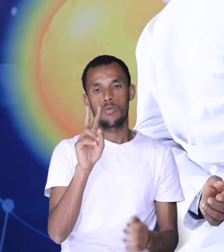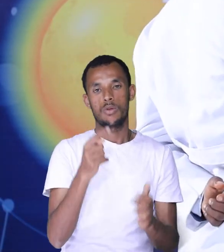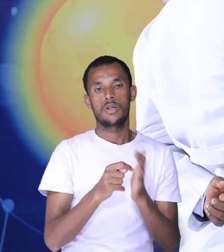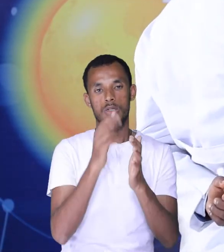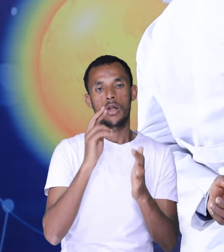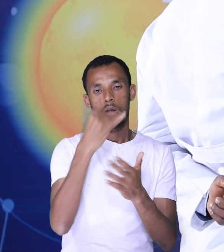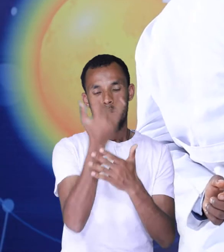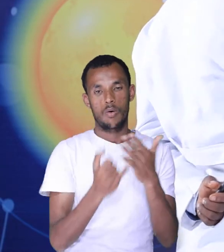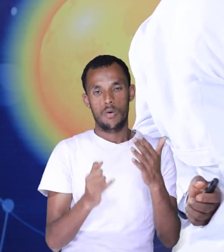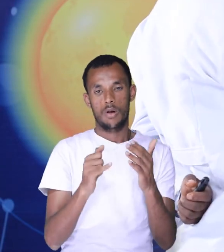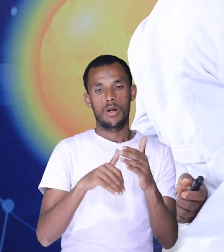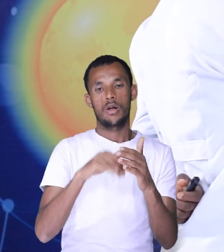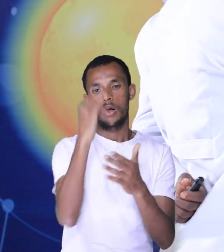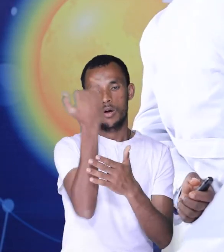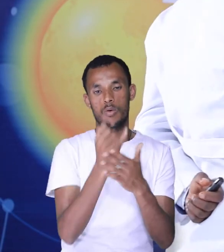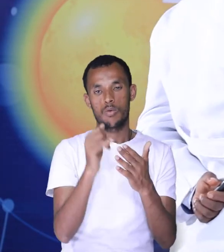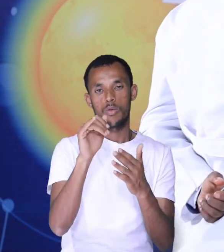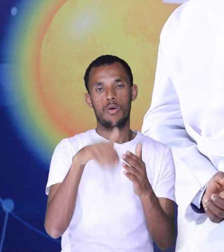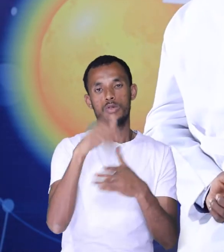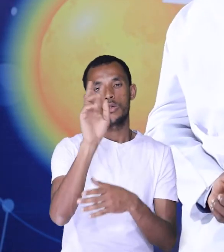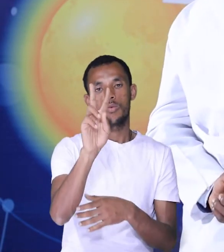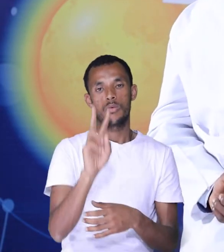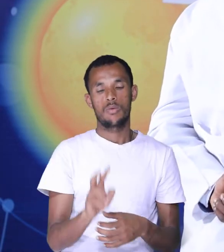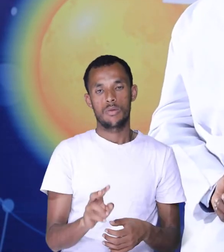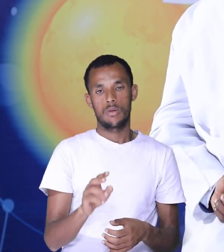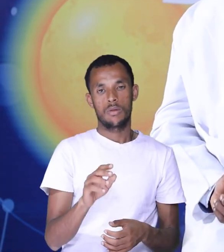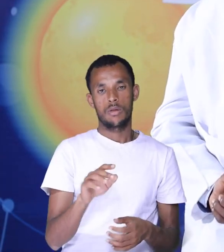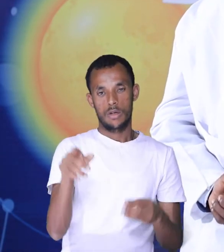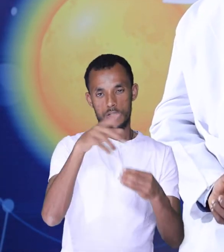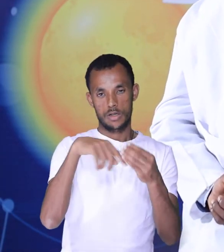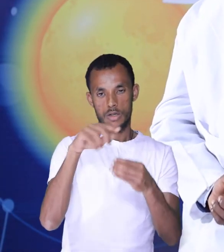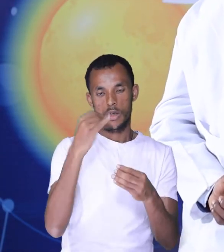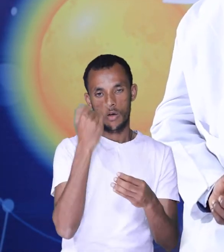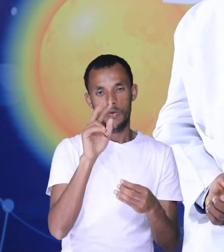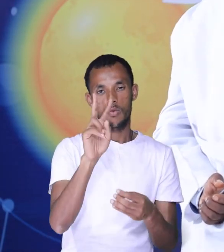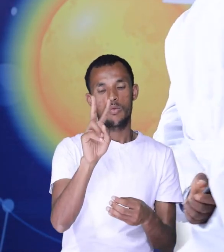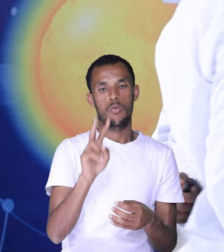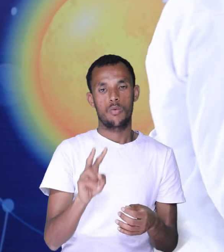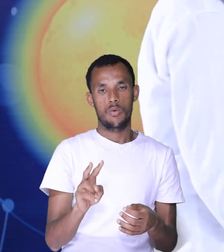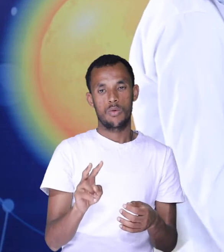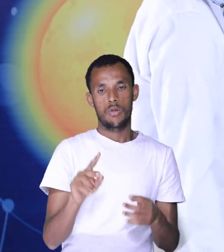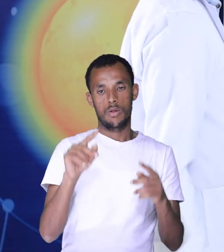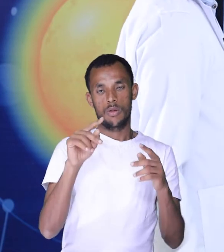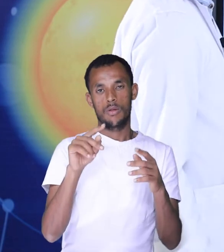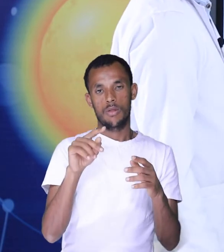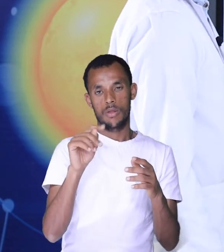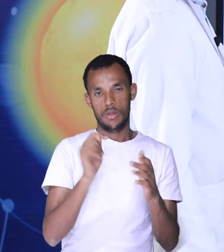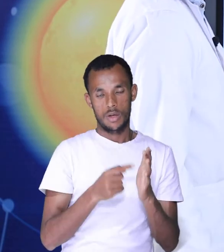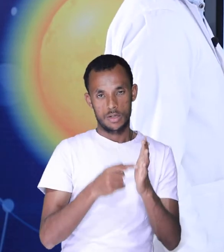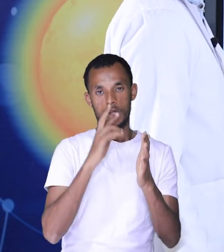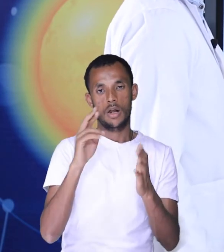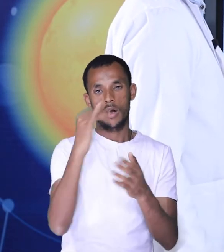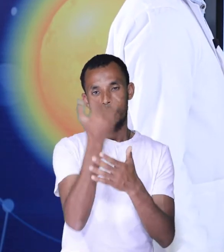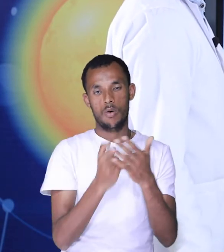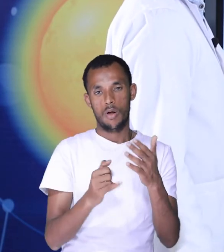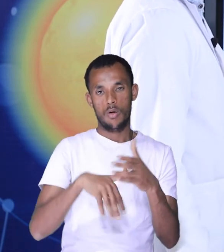drawn outside to a circle, if two tangents are drawn